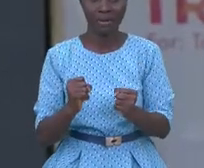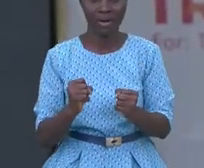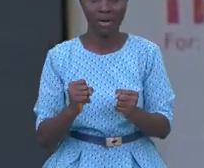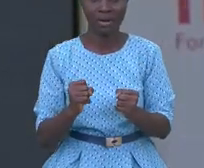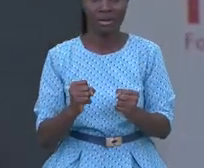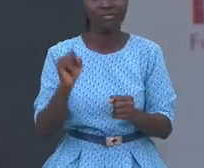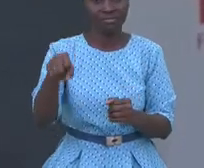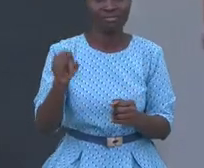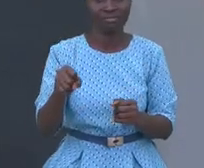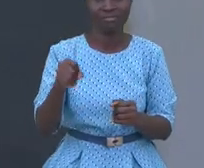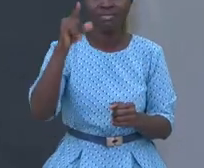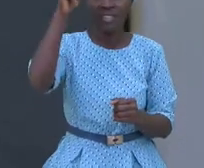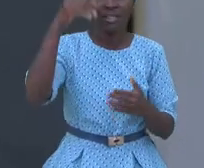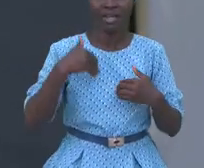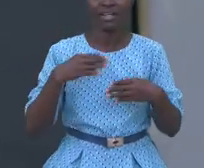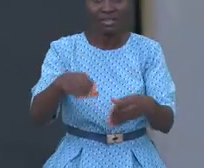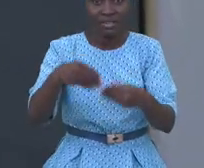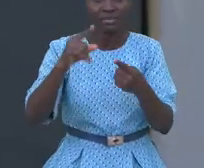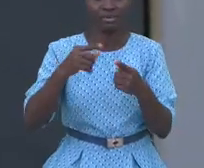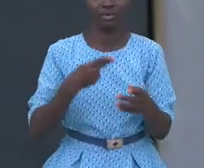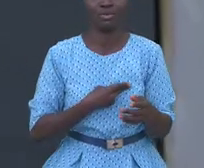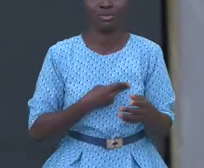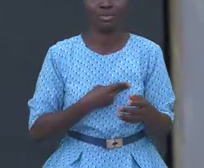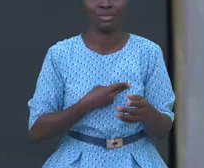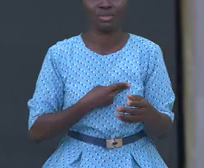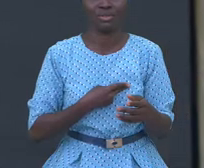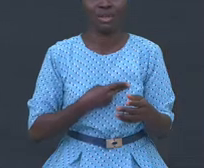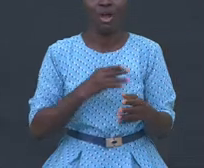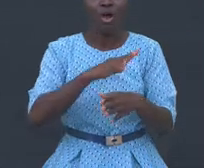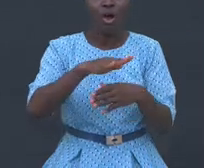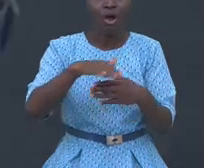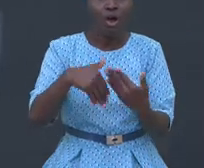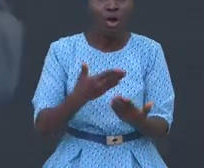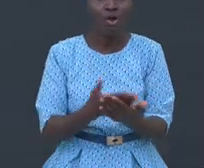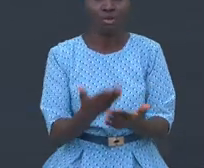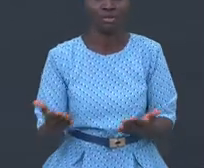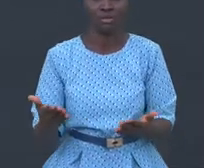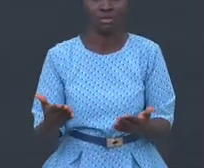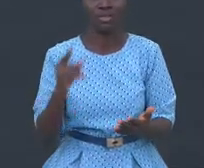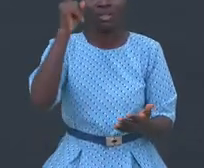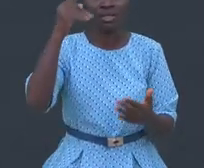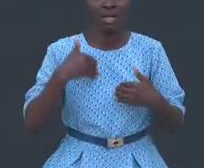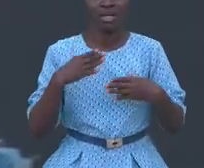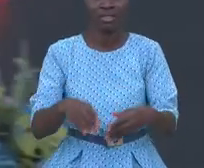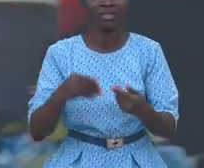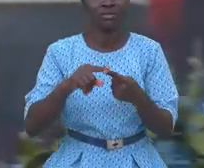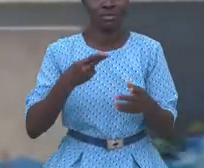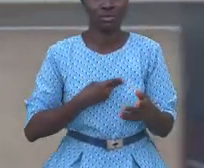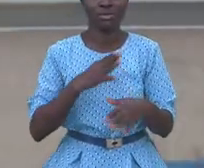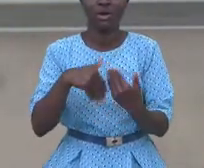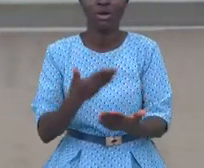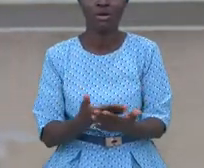has given unto us all things. He has given to us